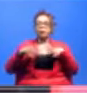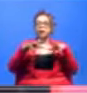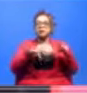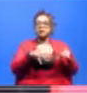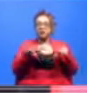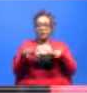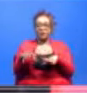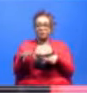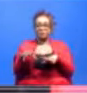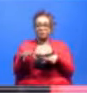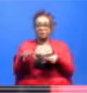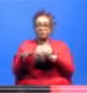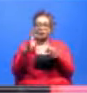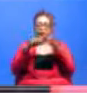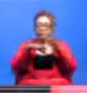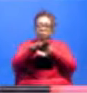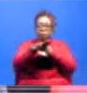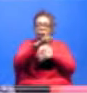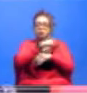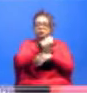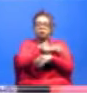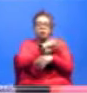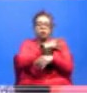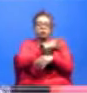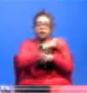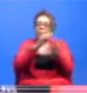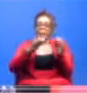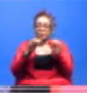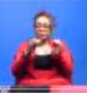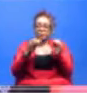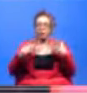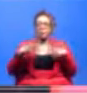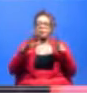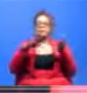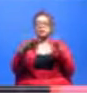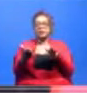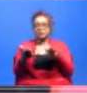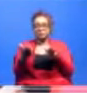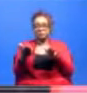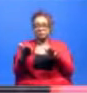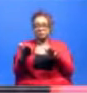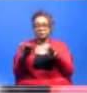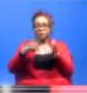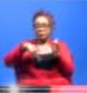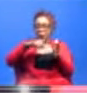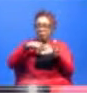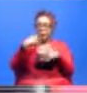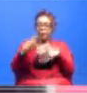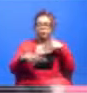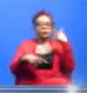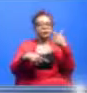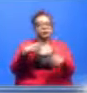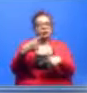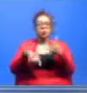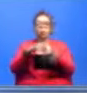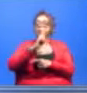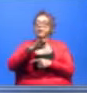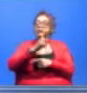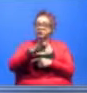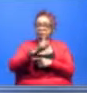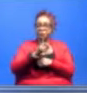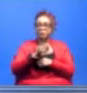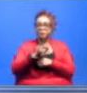kabisa. Ukienda hospitali hakuna madaktari, watu wanakufa, na sisi bado tunaendelea kuatisha tisha.